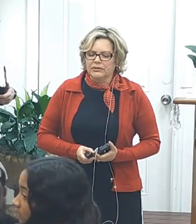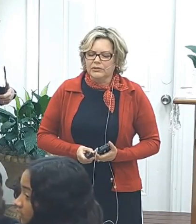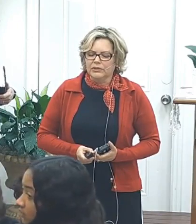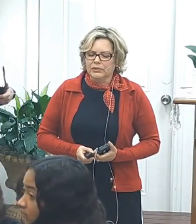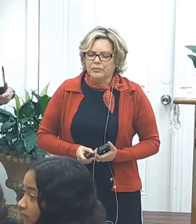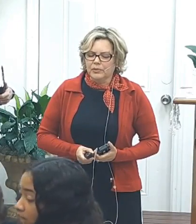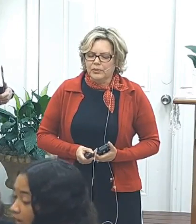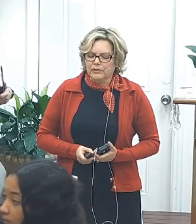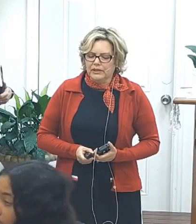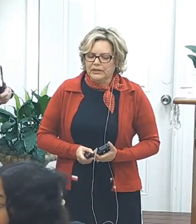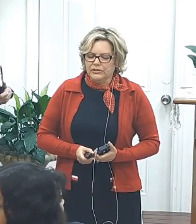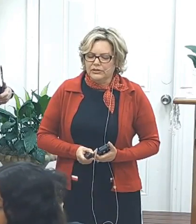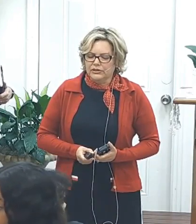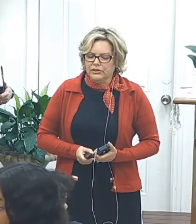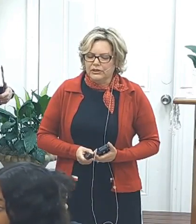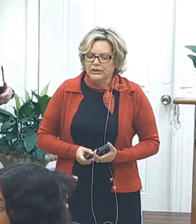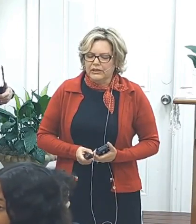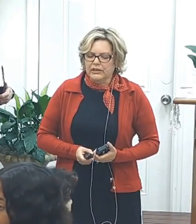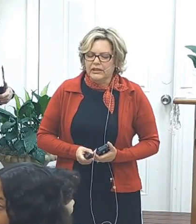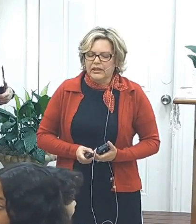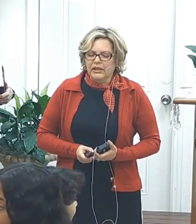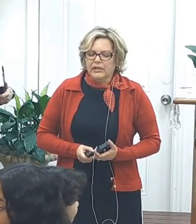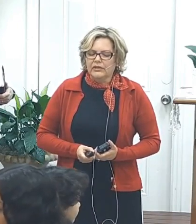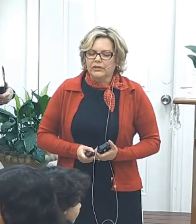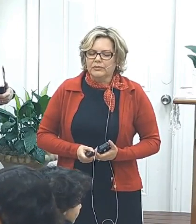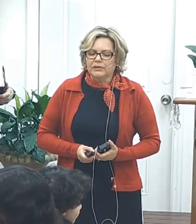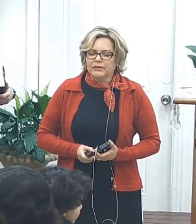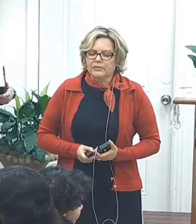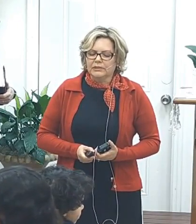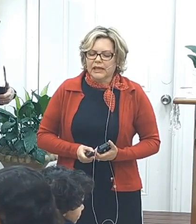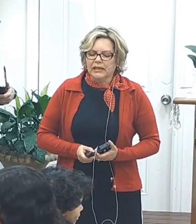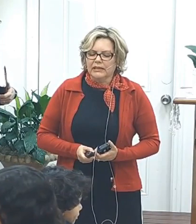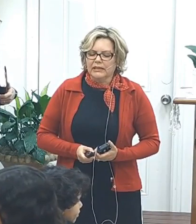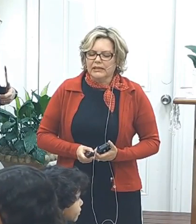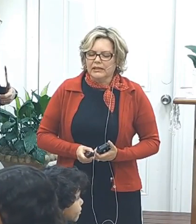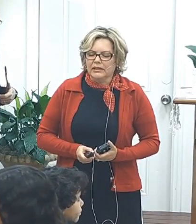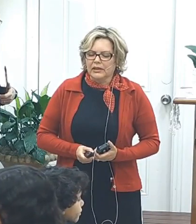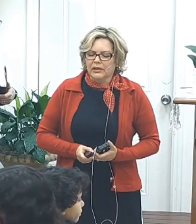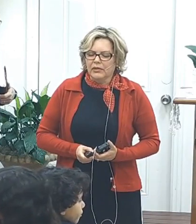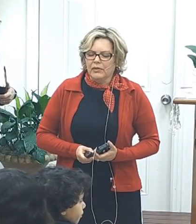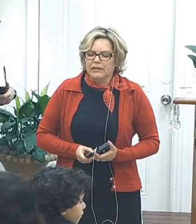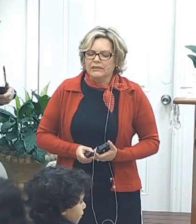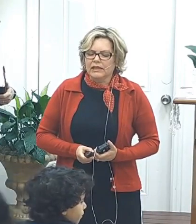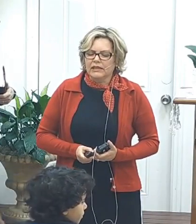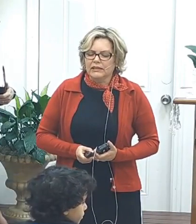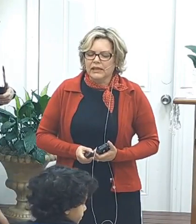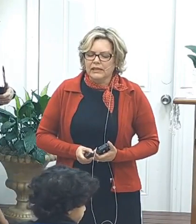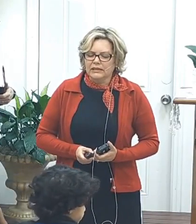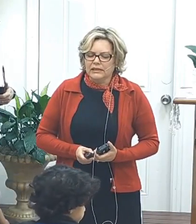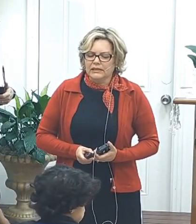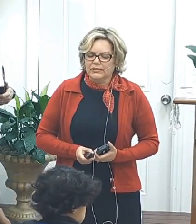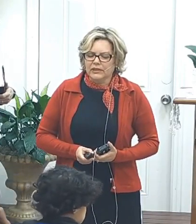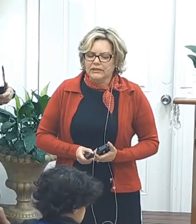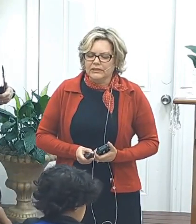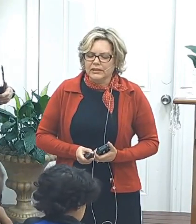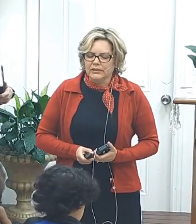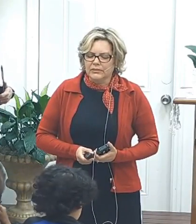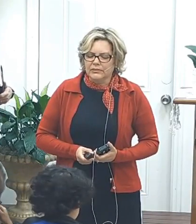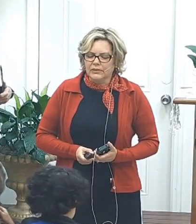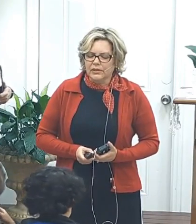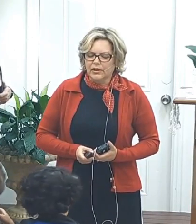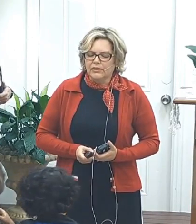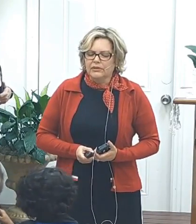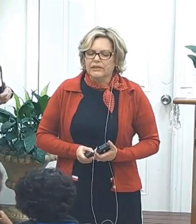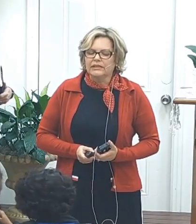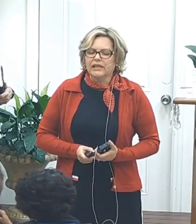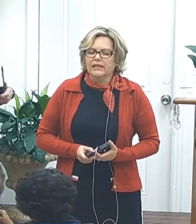lessons. Bless your people this day, so that we may this day leave with